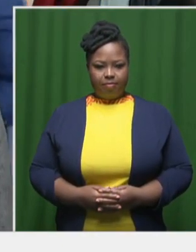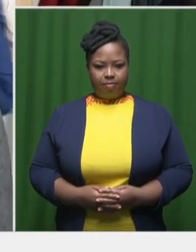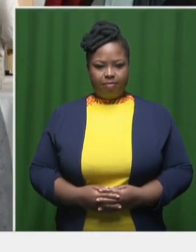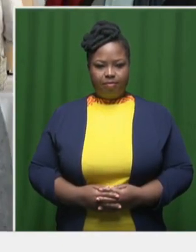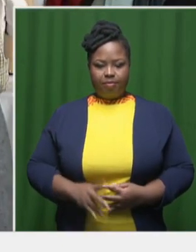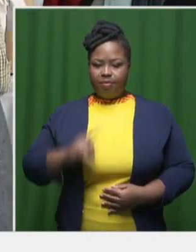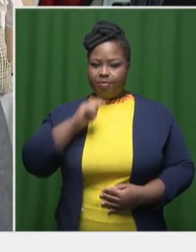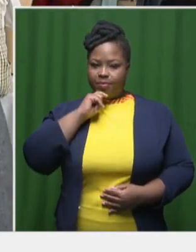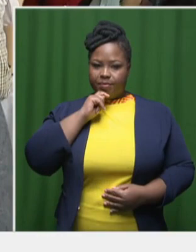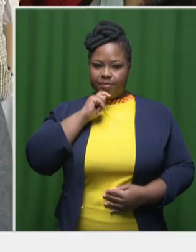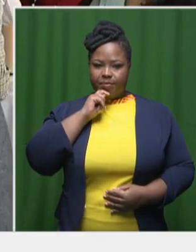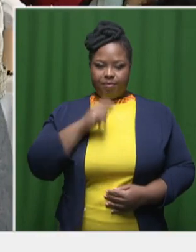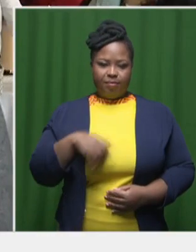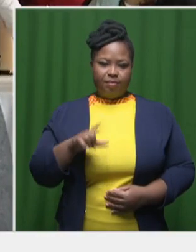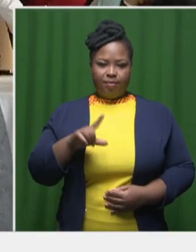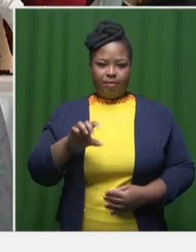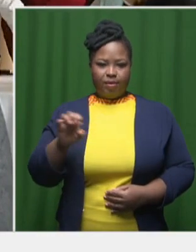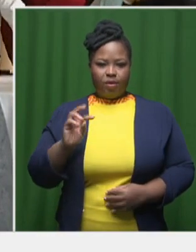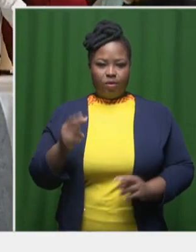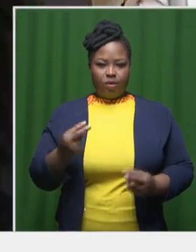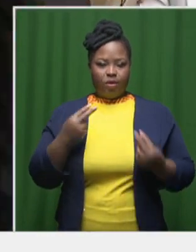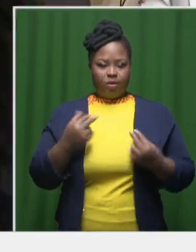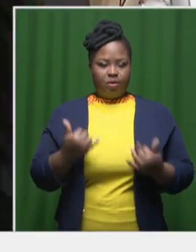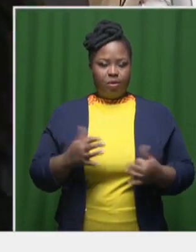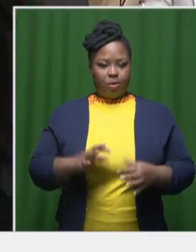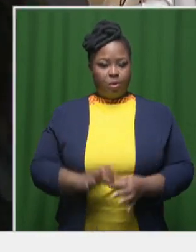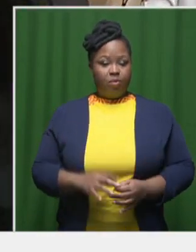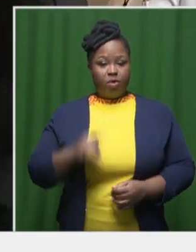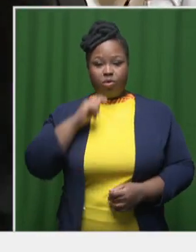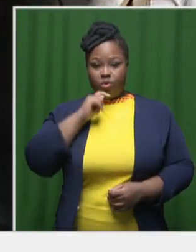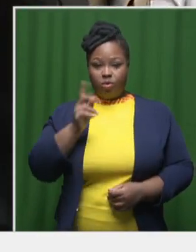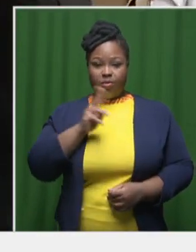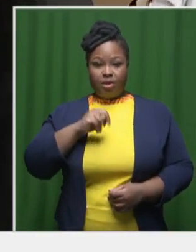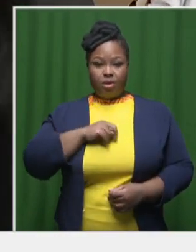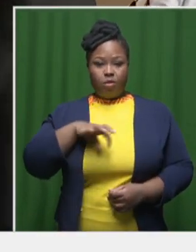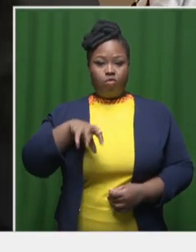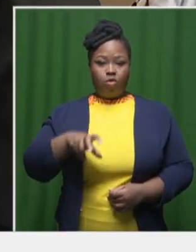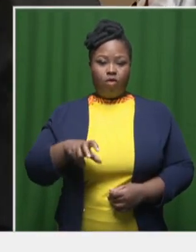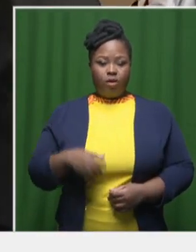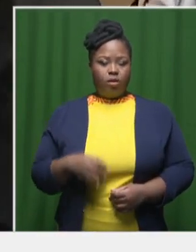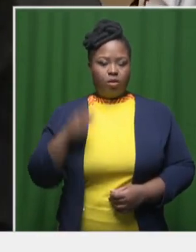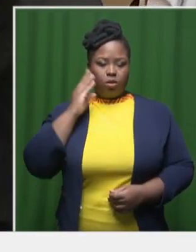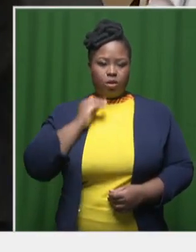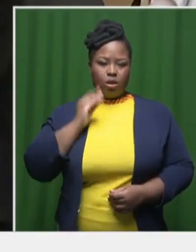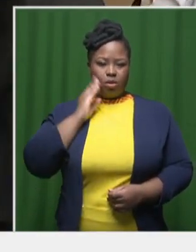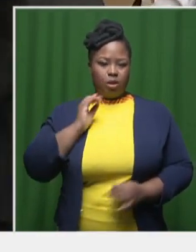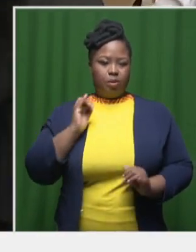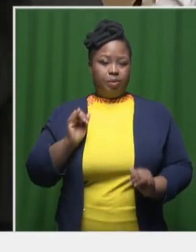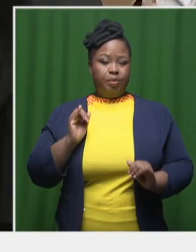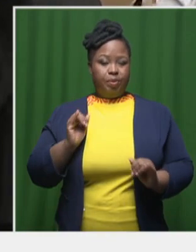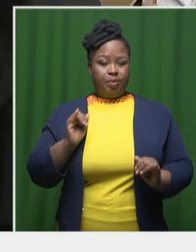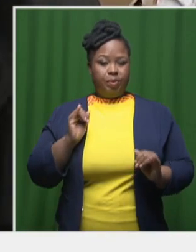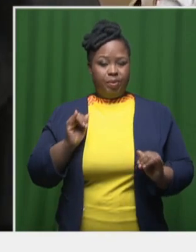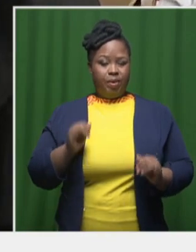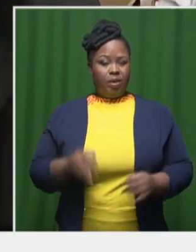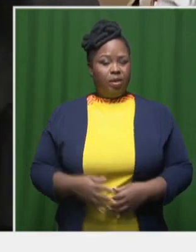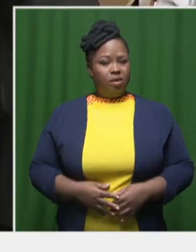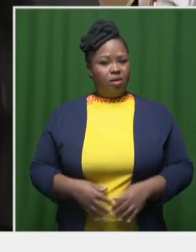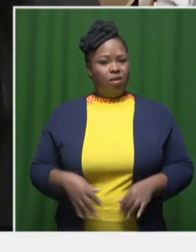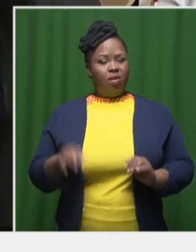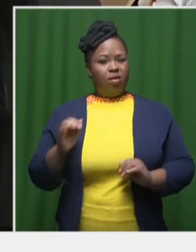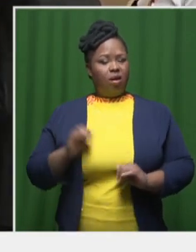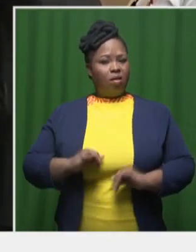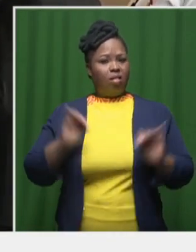Well, a very good morning to you, Anne, and to your viewers back at home. It's so true. You know, in KwaZulu-Natal, we've been experiencing such erratic